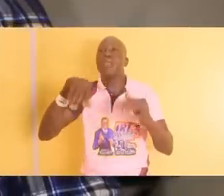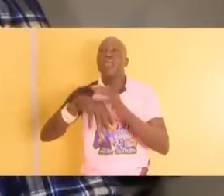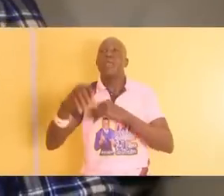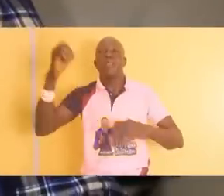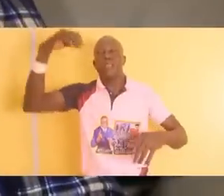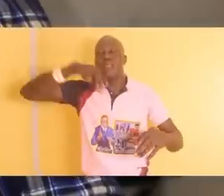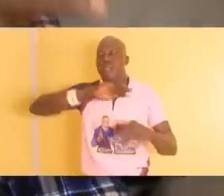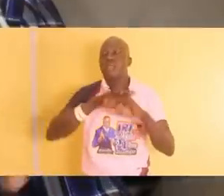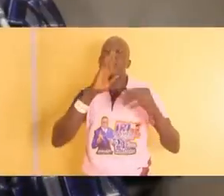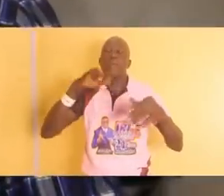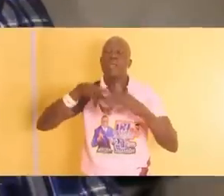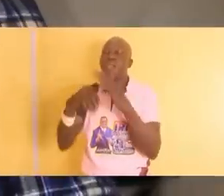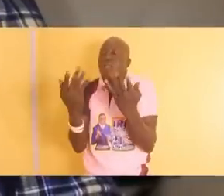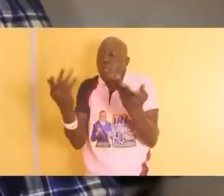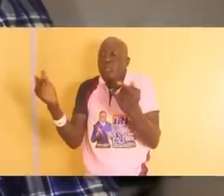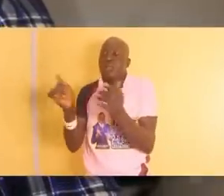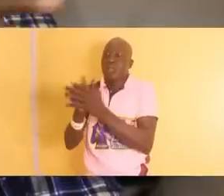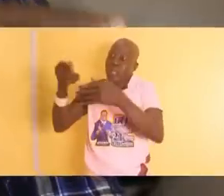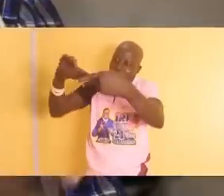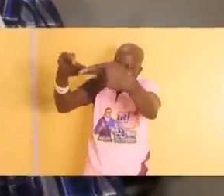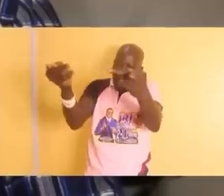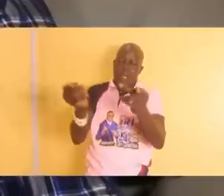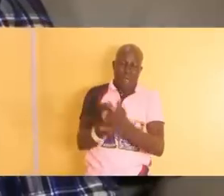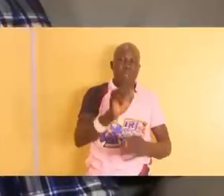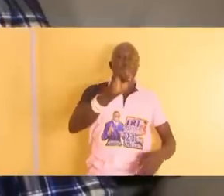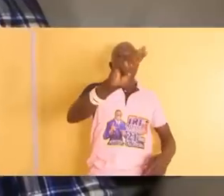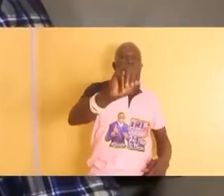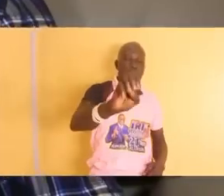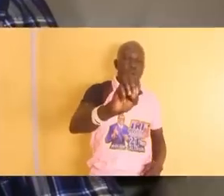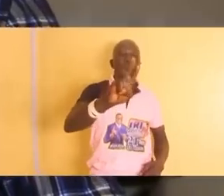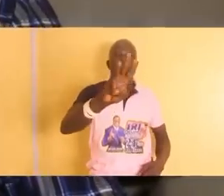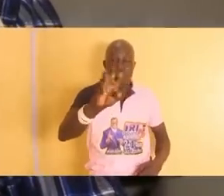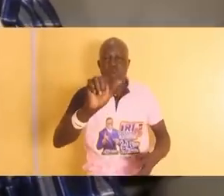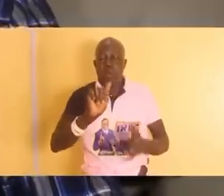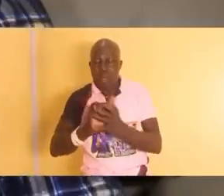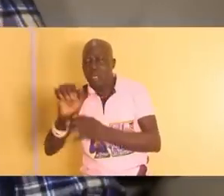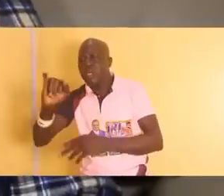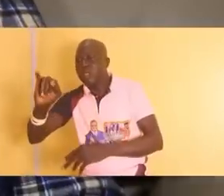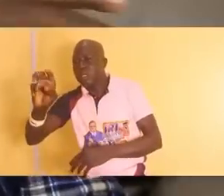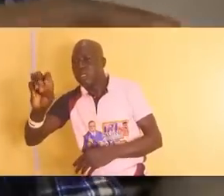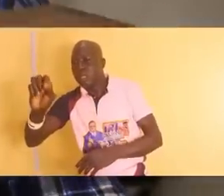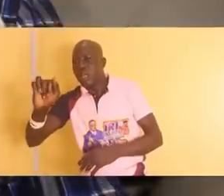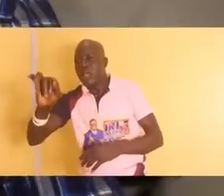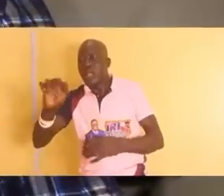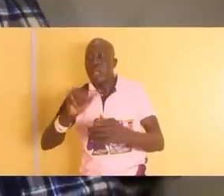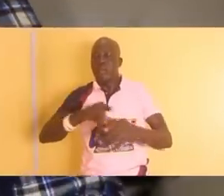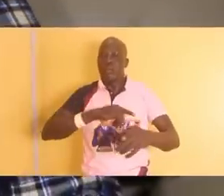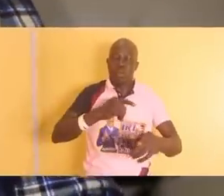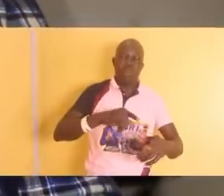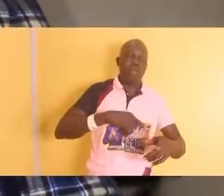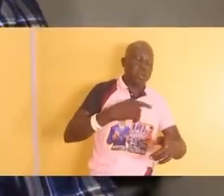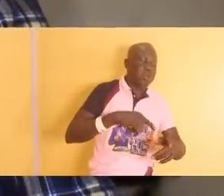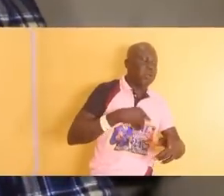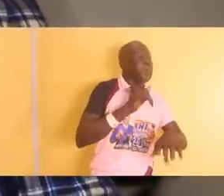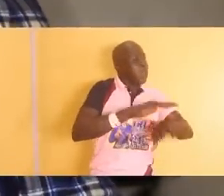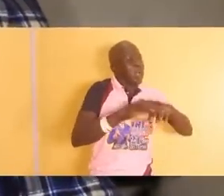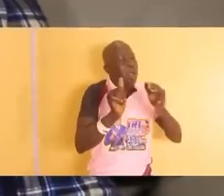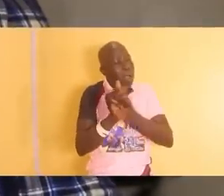call. There's privilege and grace for you. Most of you nearby in Shagami, but we are not in